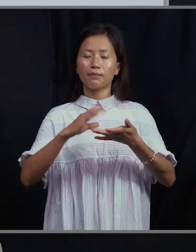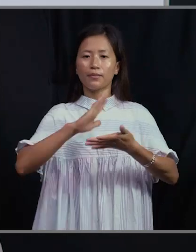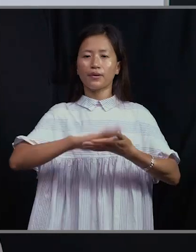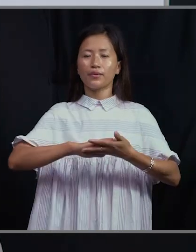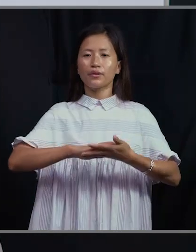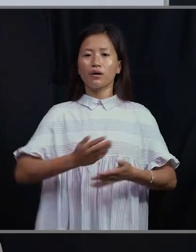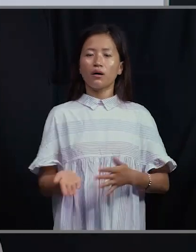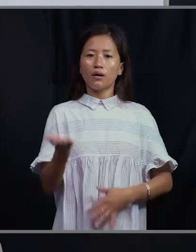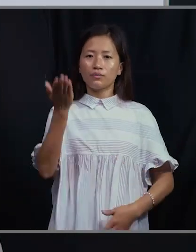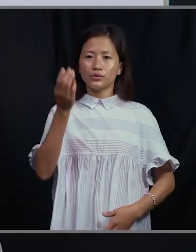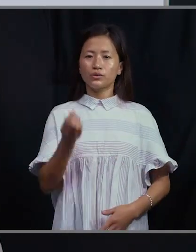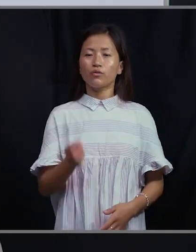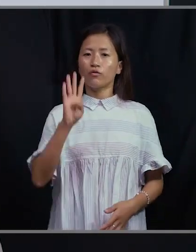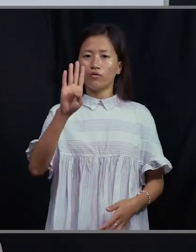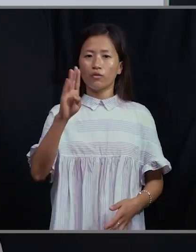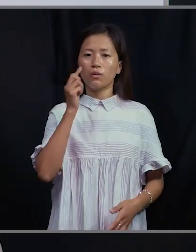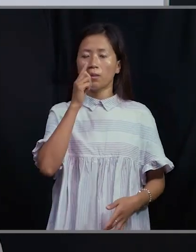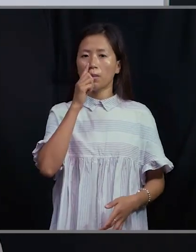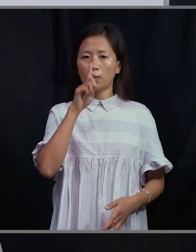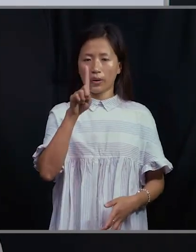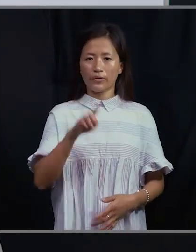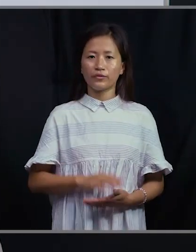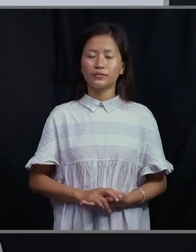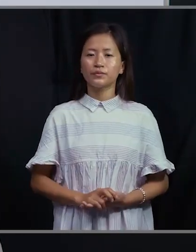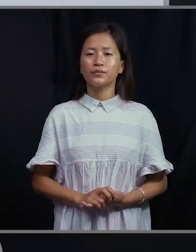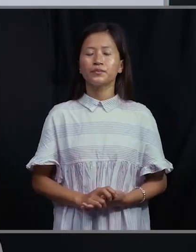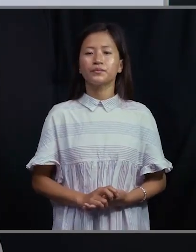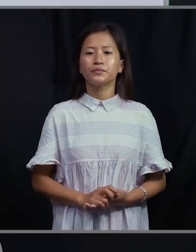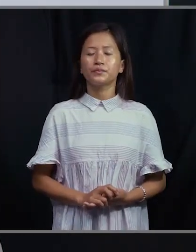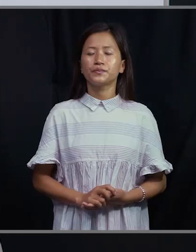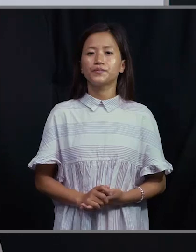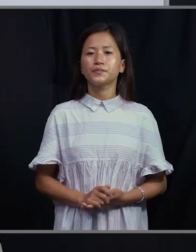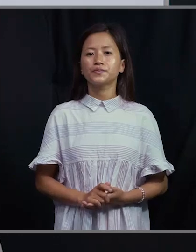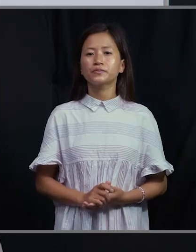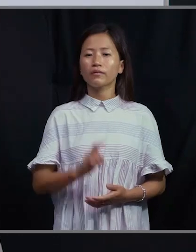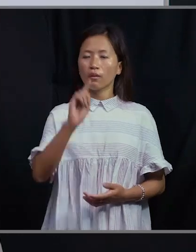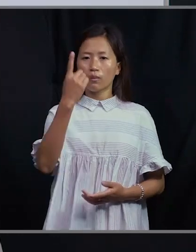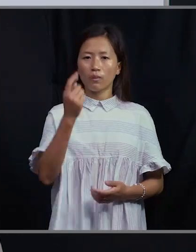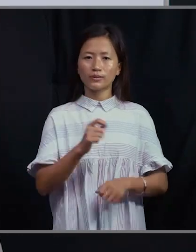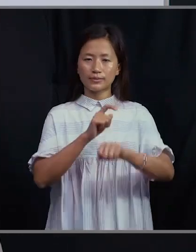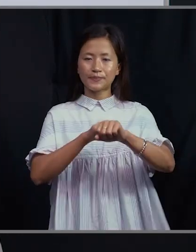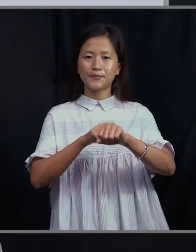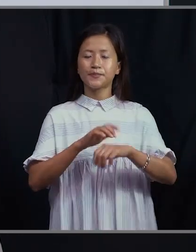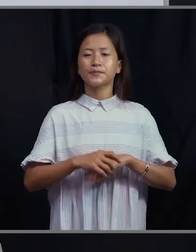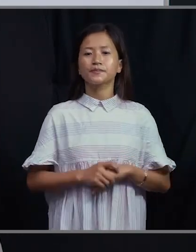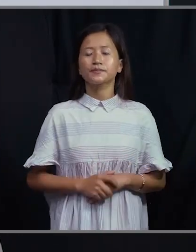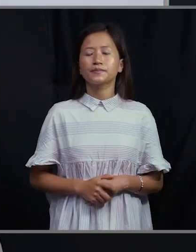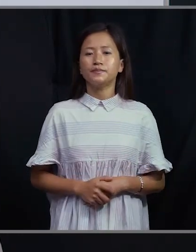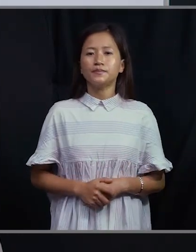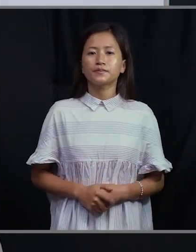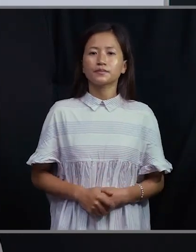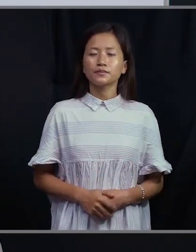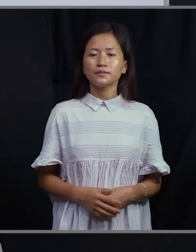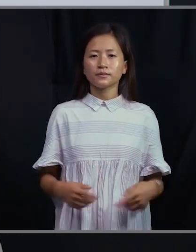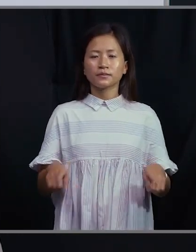telling you again, a man can marry up to 4 wives at one time. Okay, up to 4 wives.